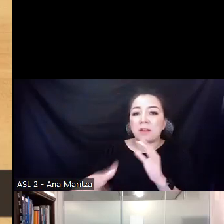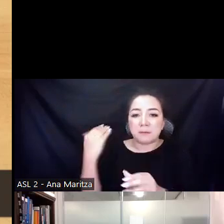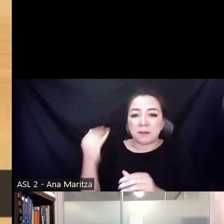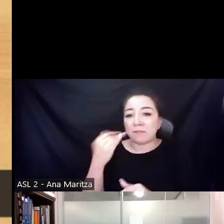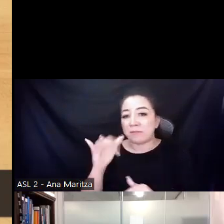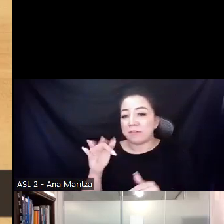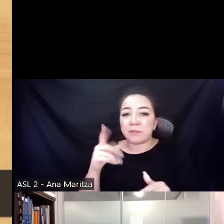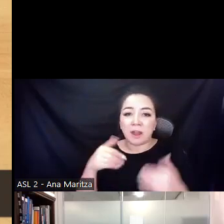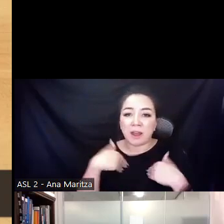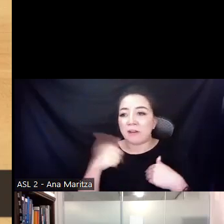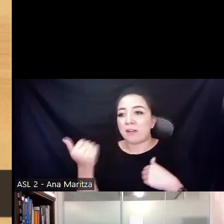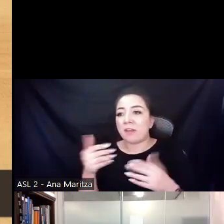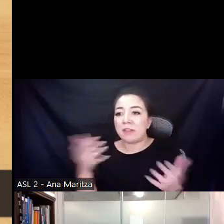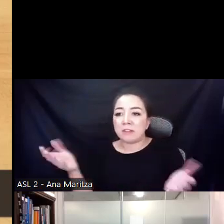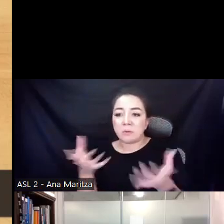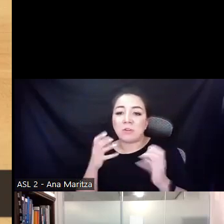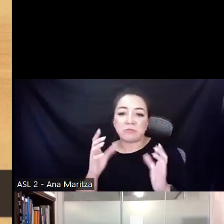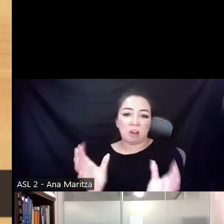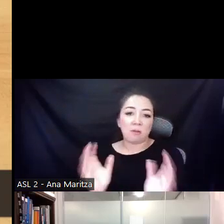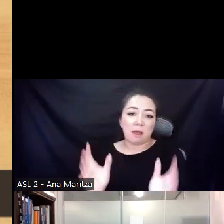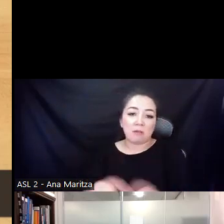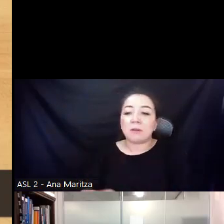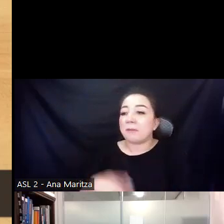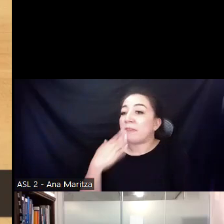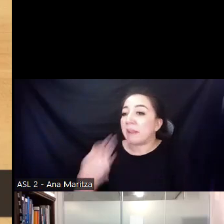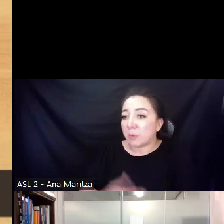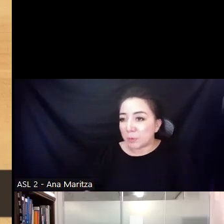have other things you want to talk about. But thank you.